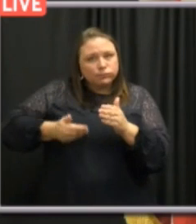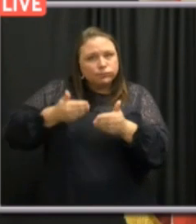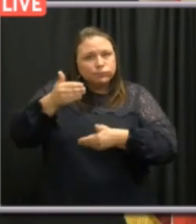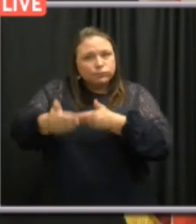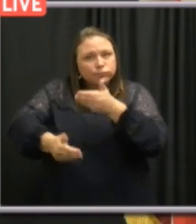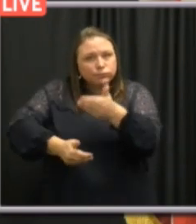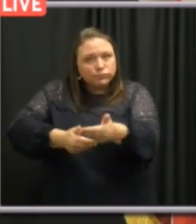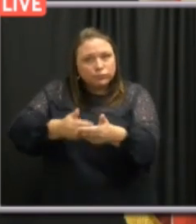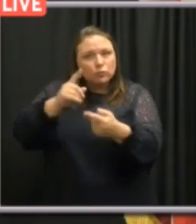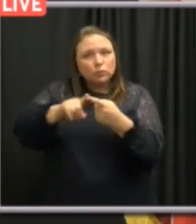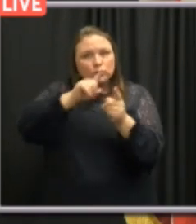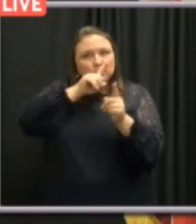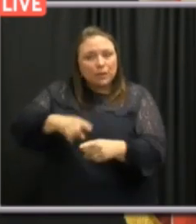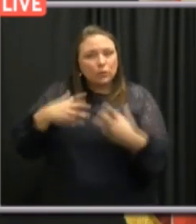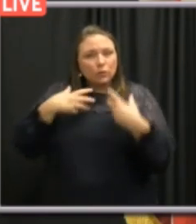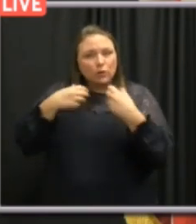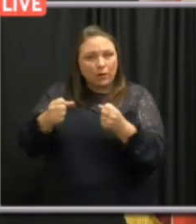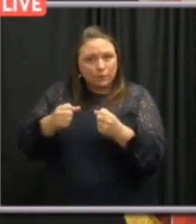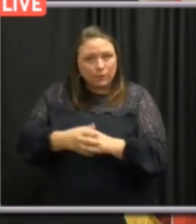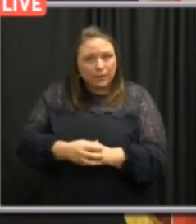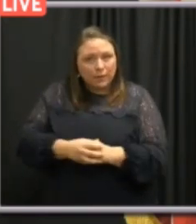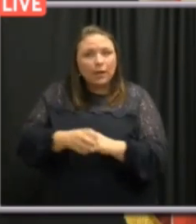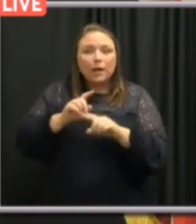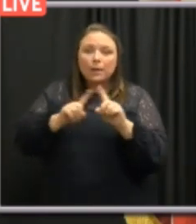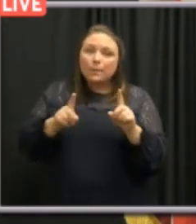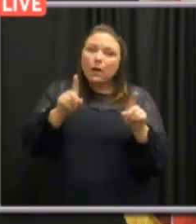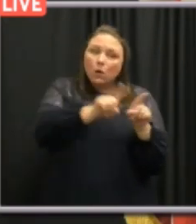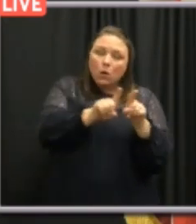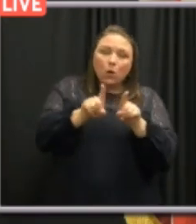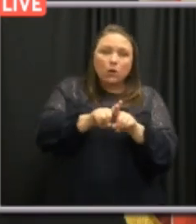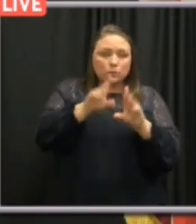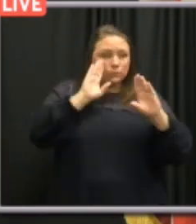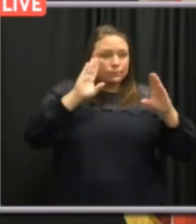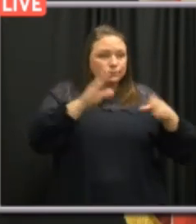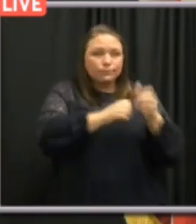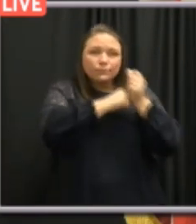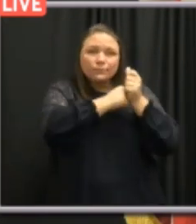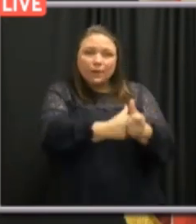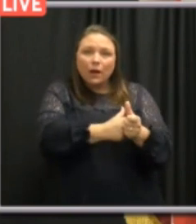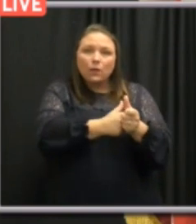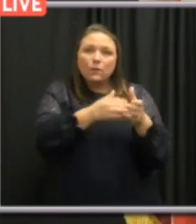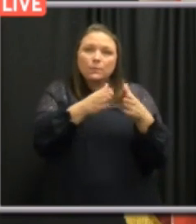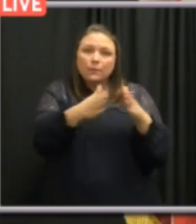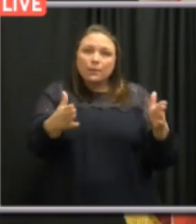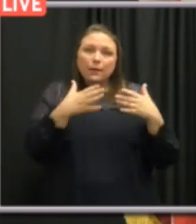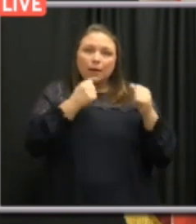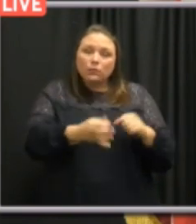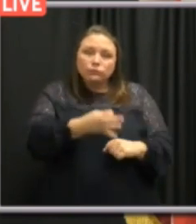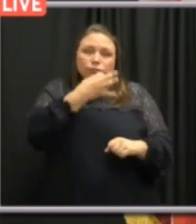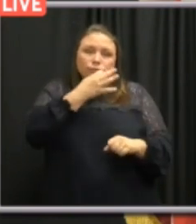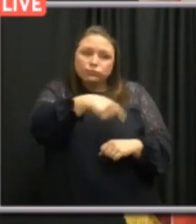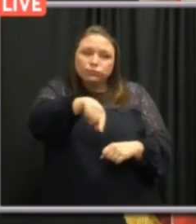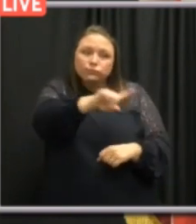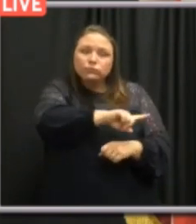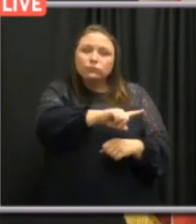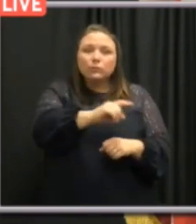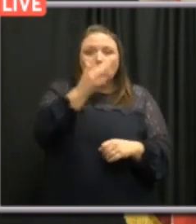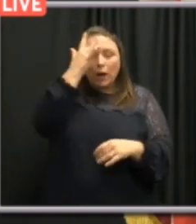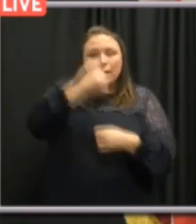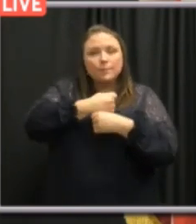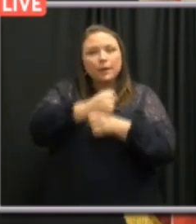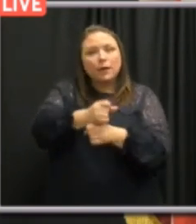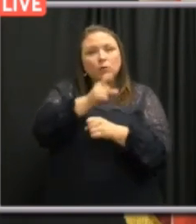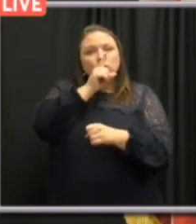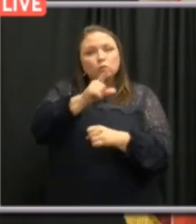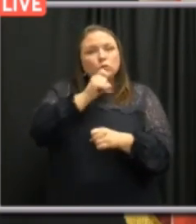COVID-19 response and recovery efforts while listening to our public health experts, and this will ensure that we do not lose the